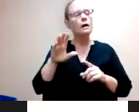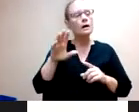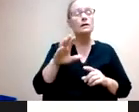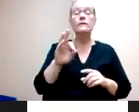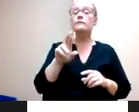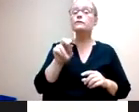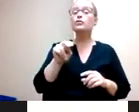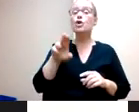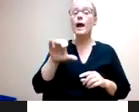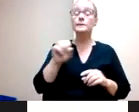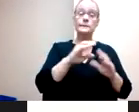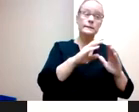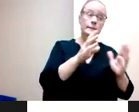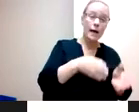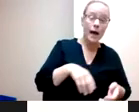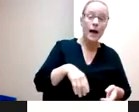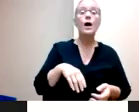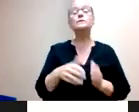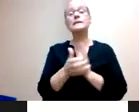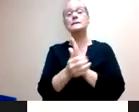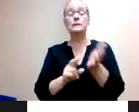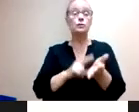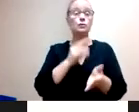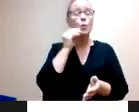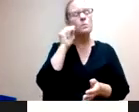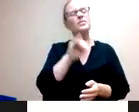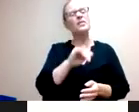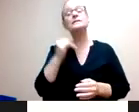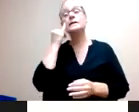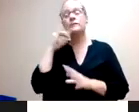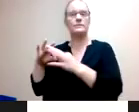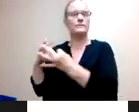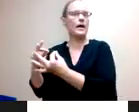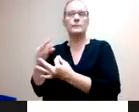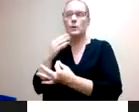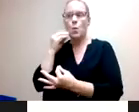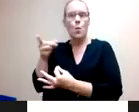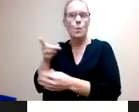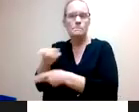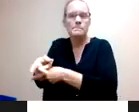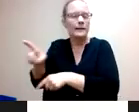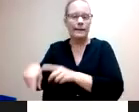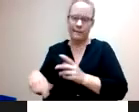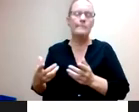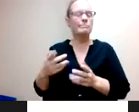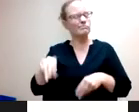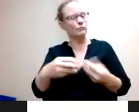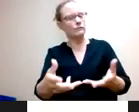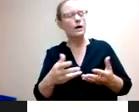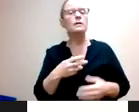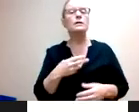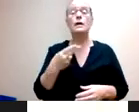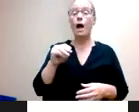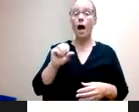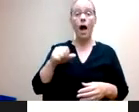House or skilled nursing home, when the family can't provide that custodial, that nursing care, they provide that, and hospice still